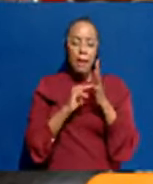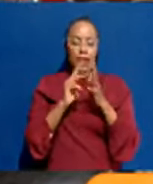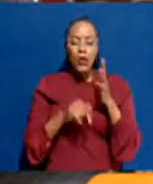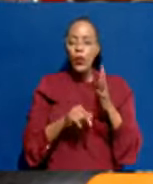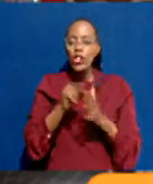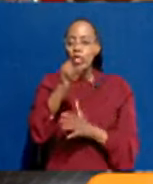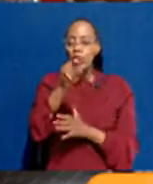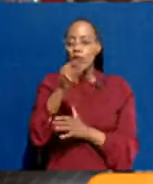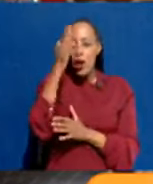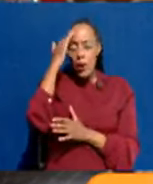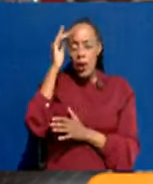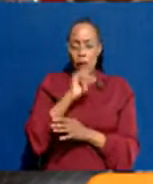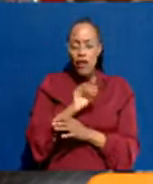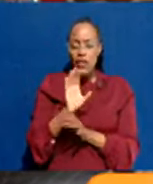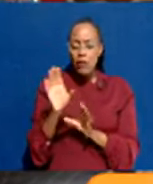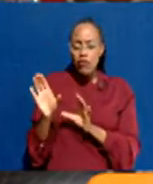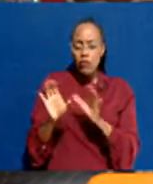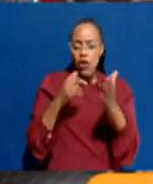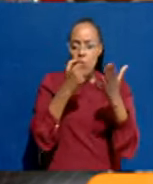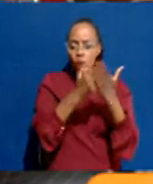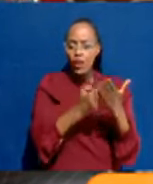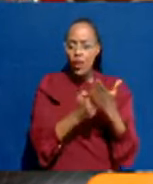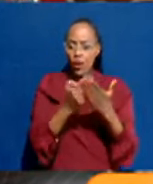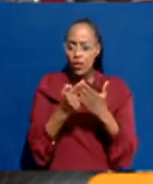that division was negotiated